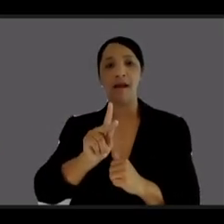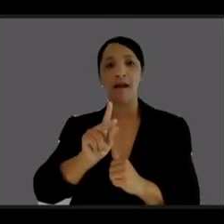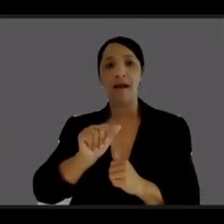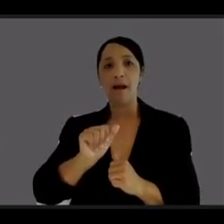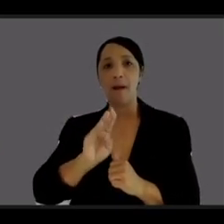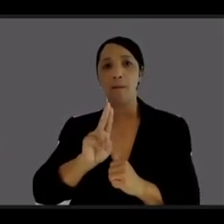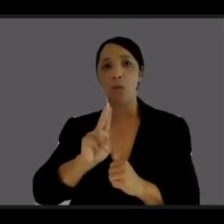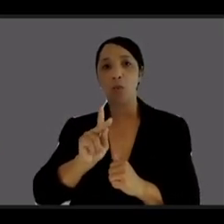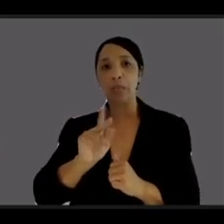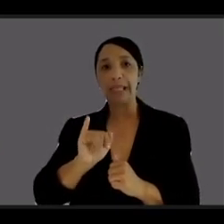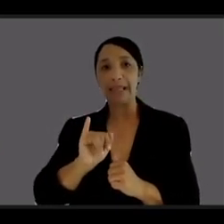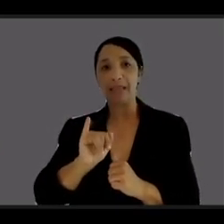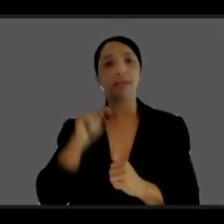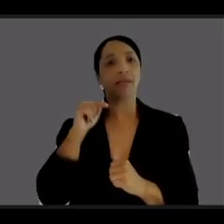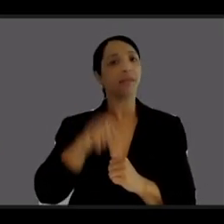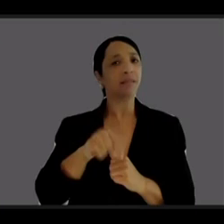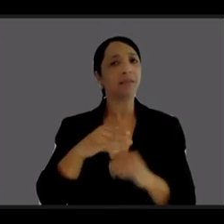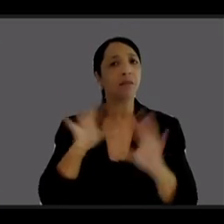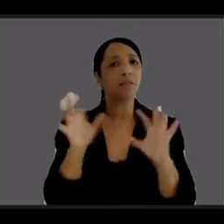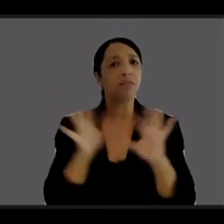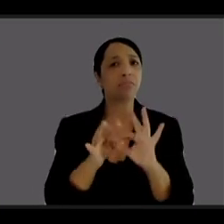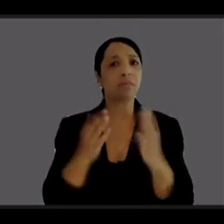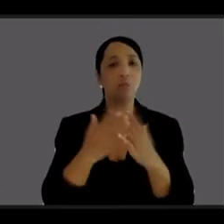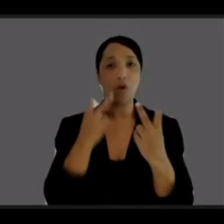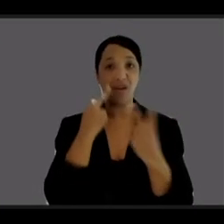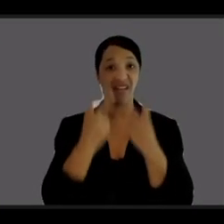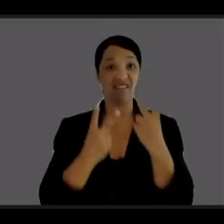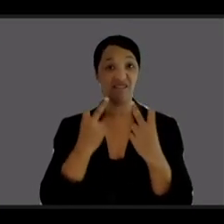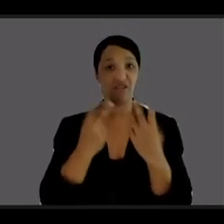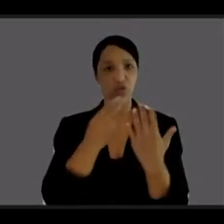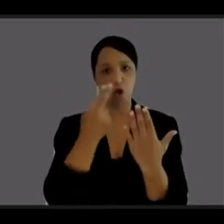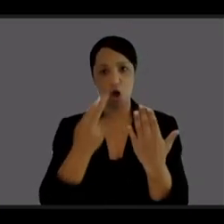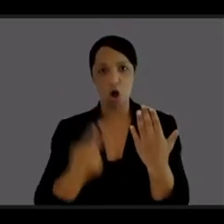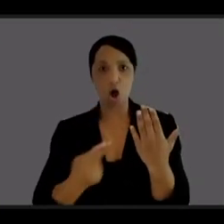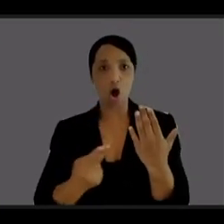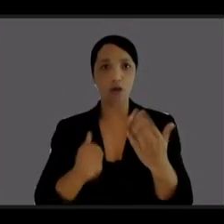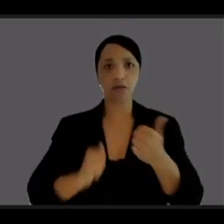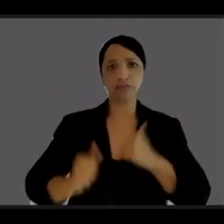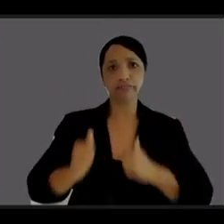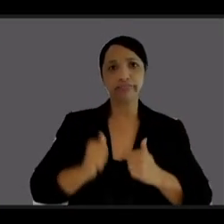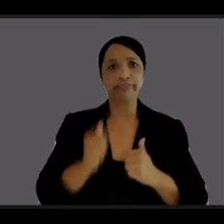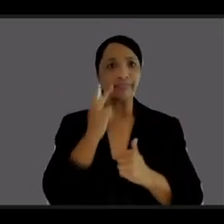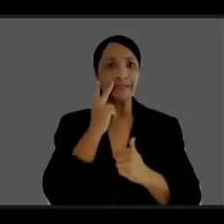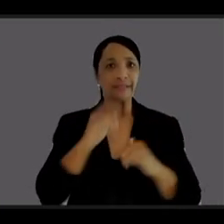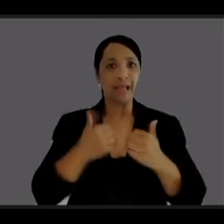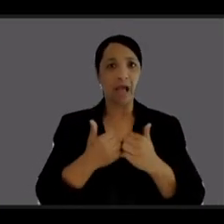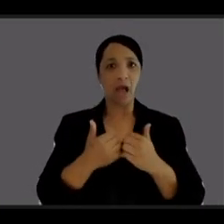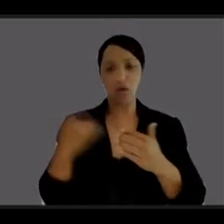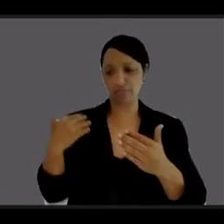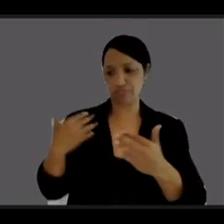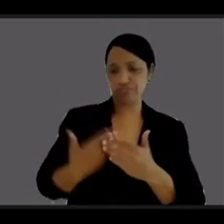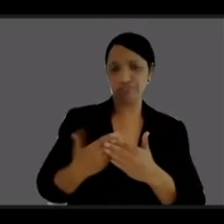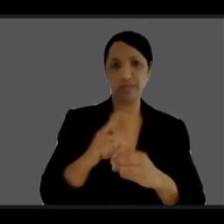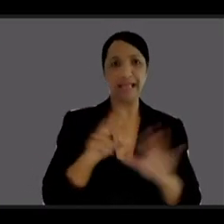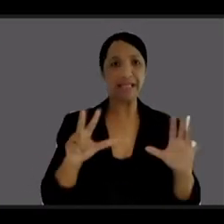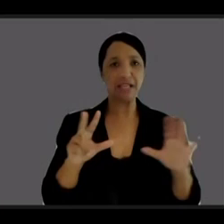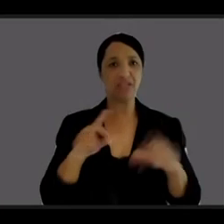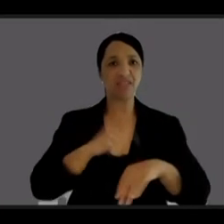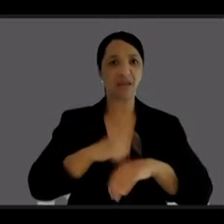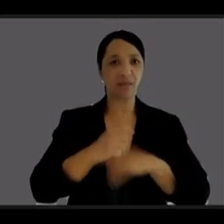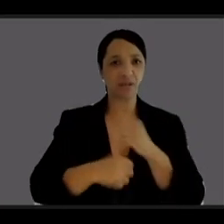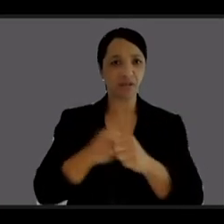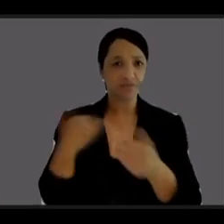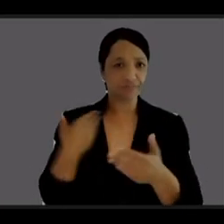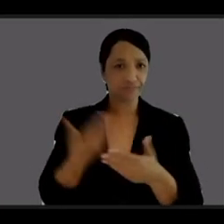performing art that appeared in Kyoto at the beginning of the Edo period. In this new work,